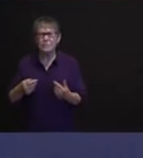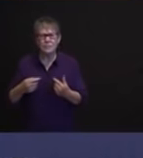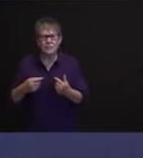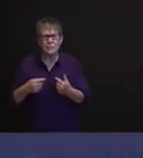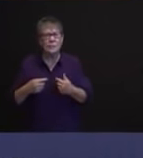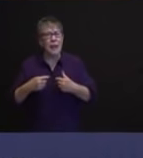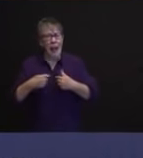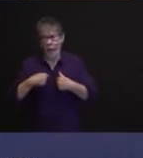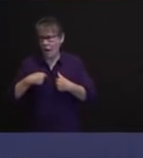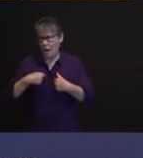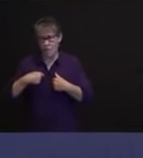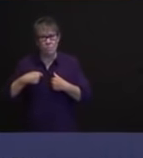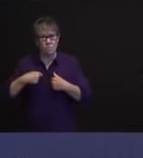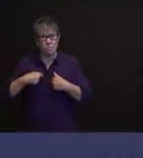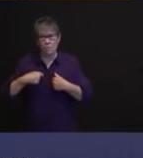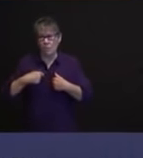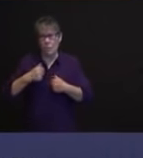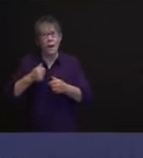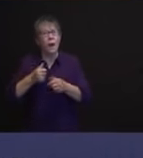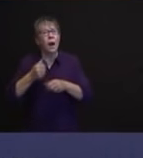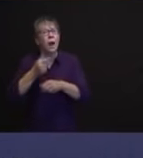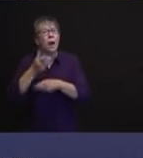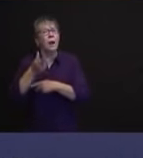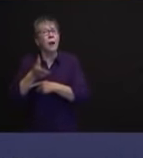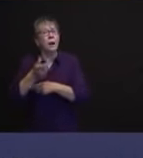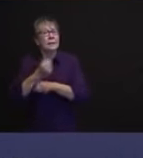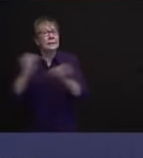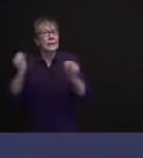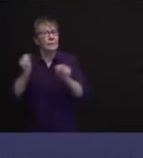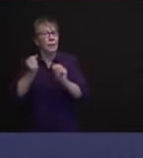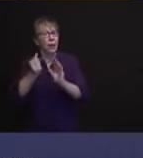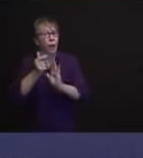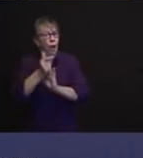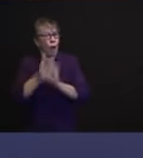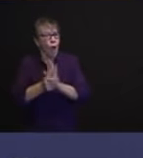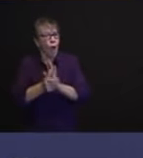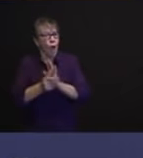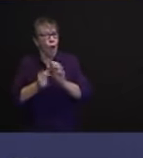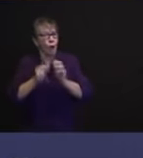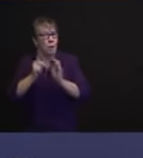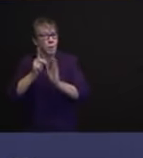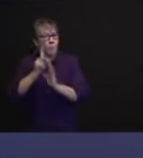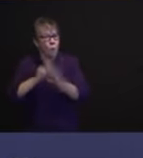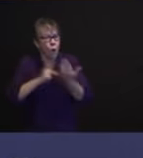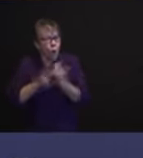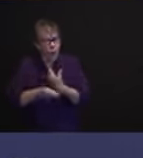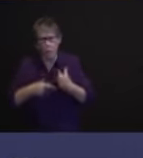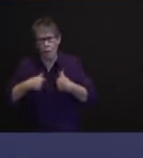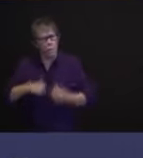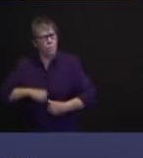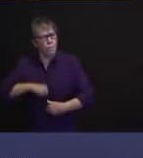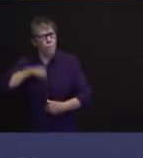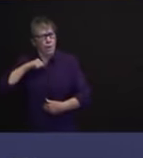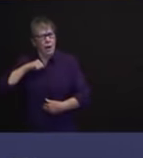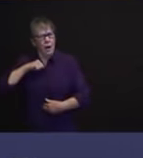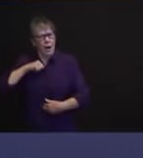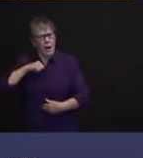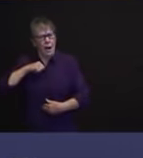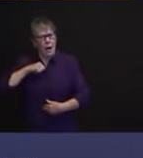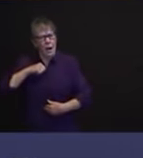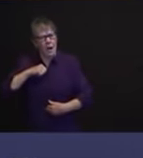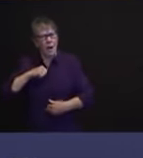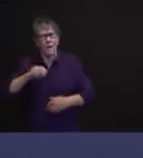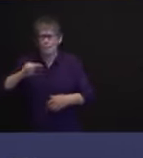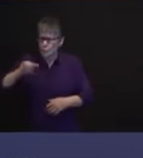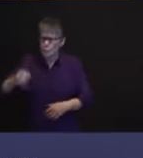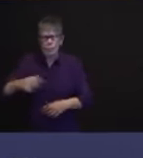we're probably the safest gun safety law state as measured by that of any American state, that, we're right